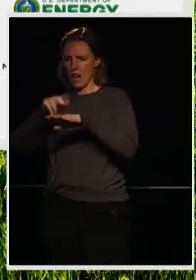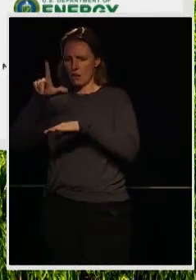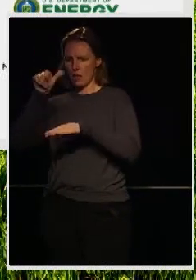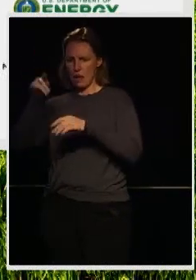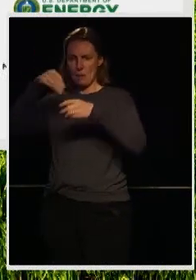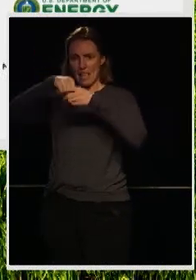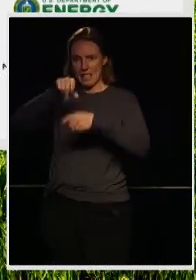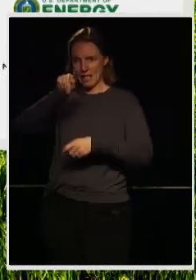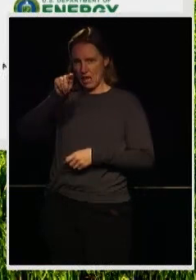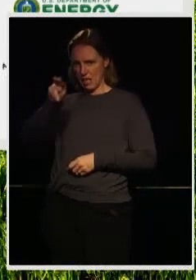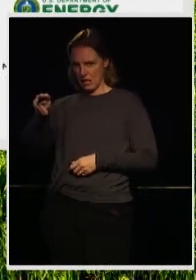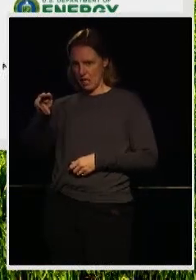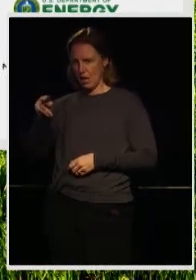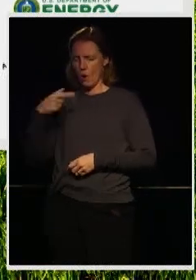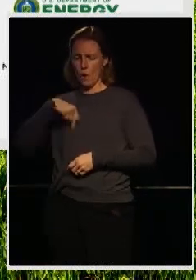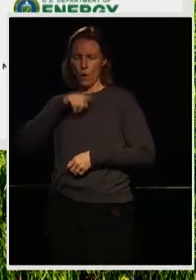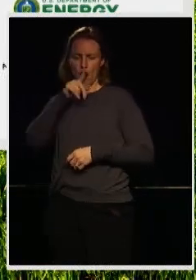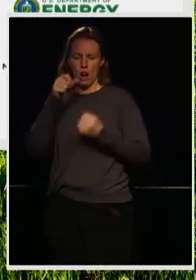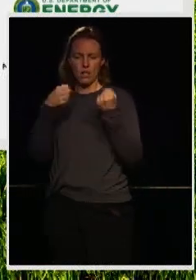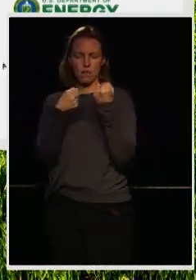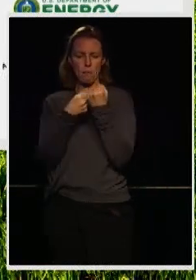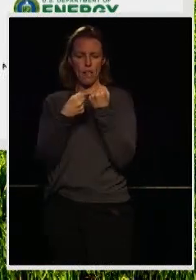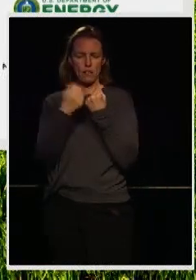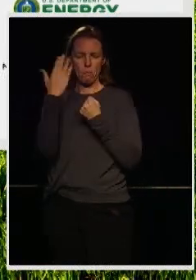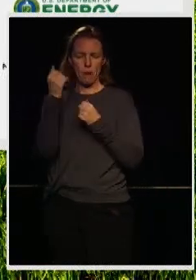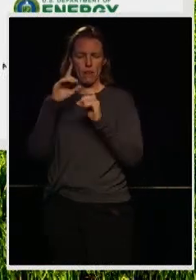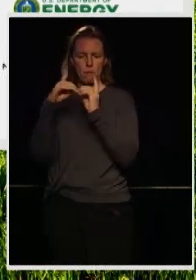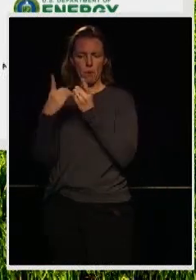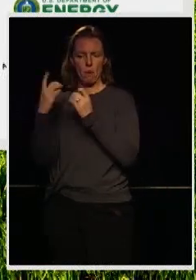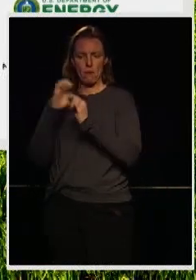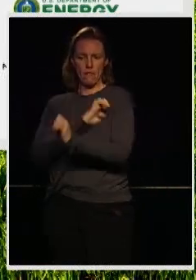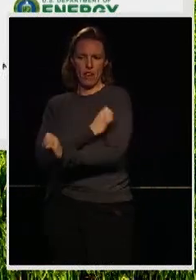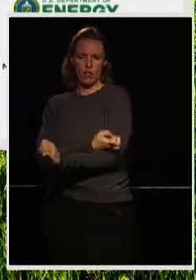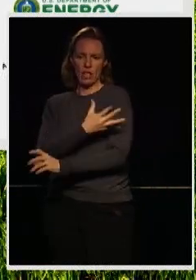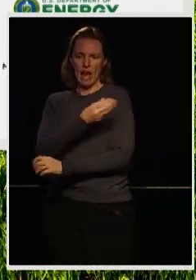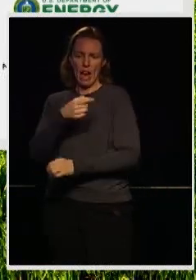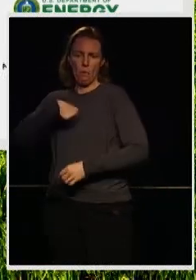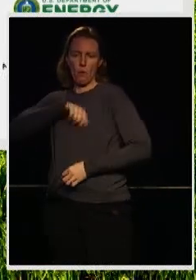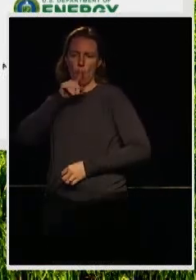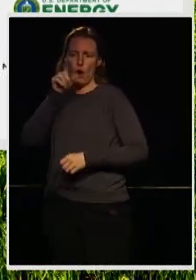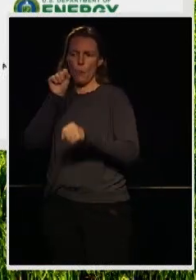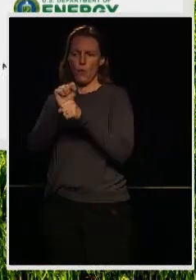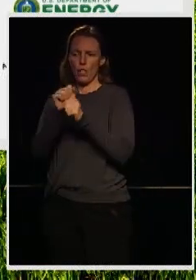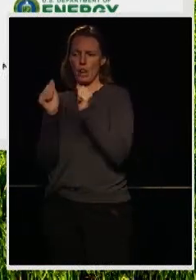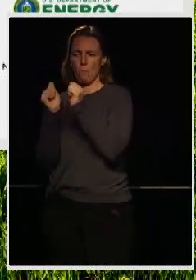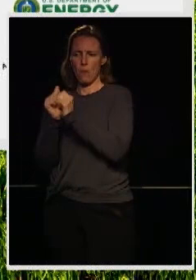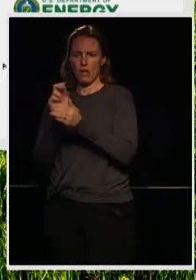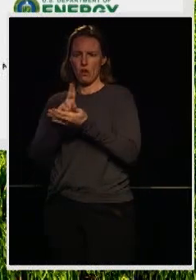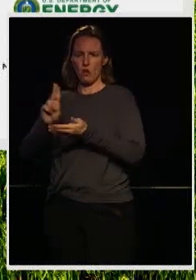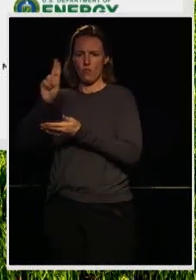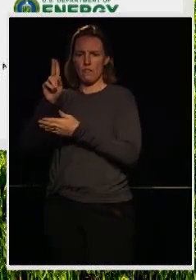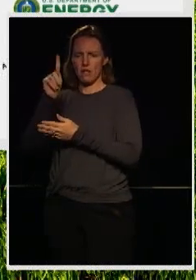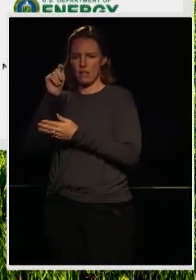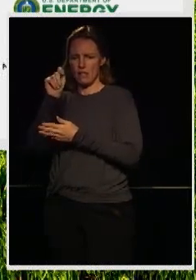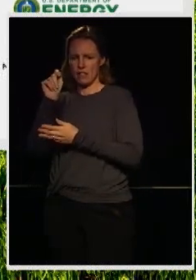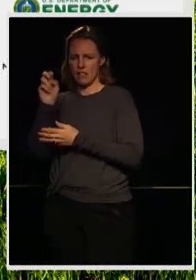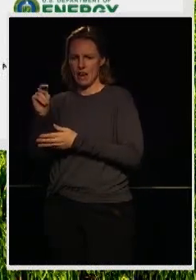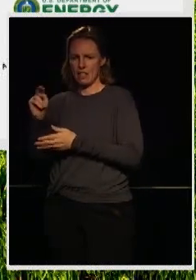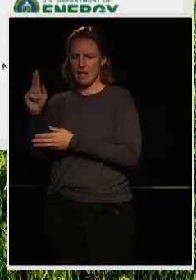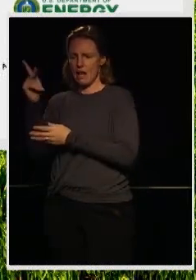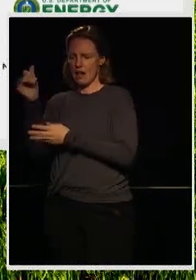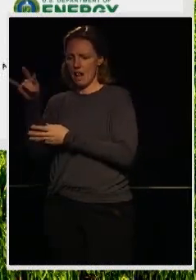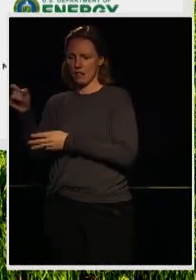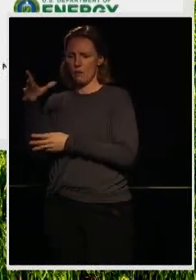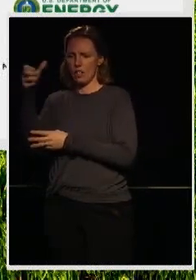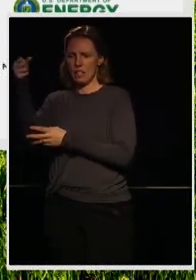Tennessee. We're sponsored by the Department of Energy, and we're working with the University of Tennessee Knoxville's